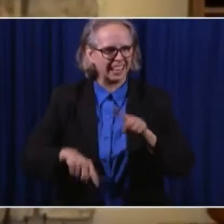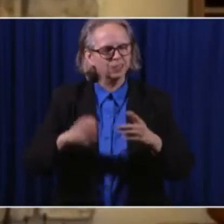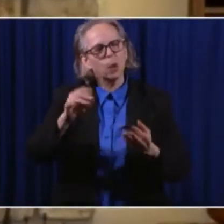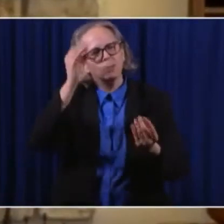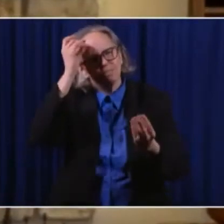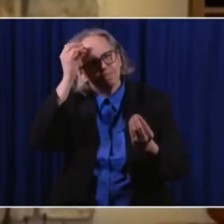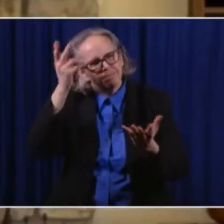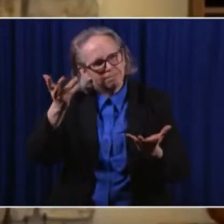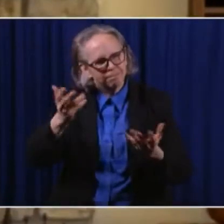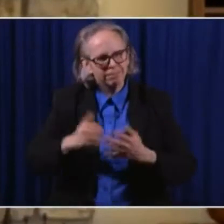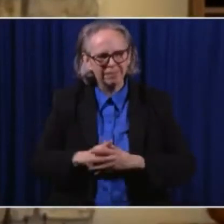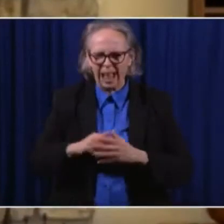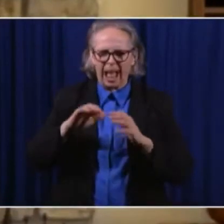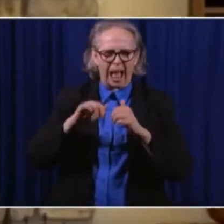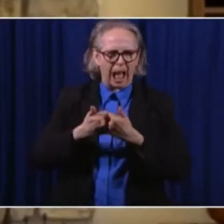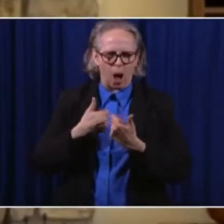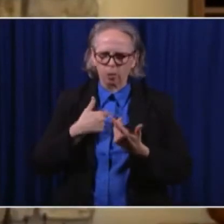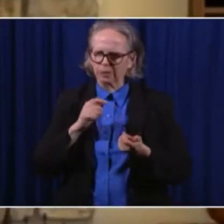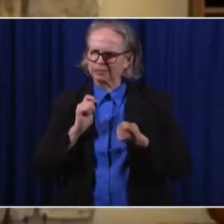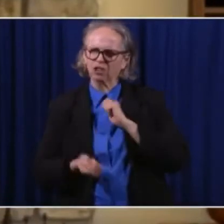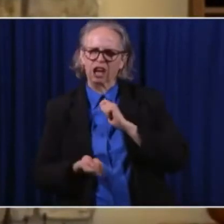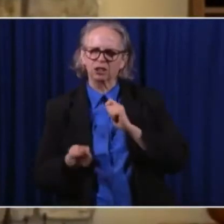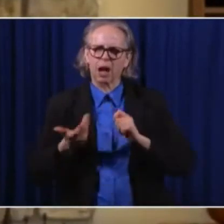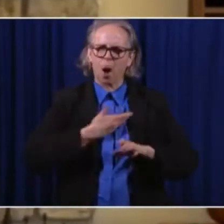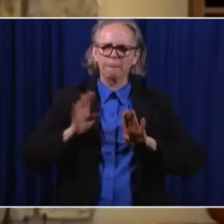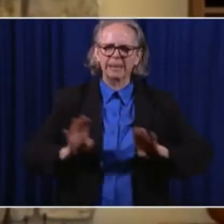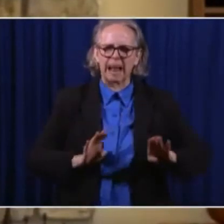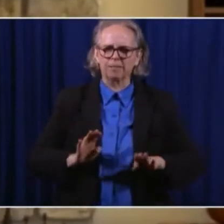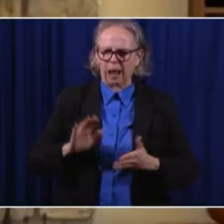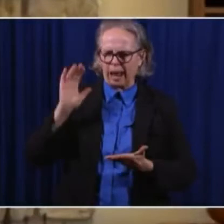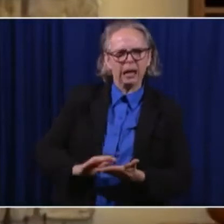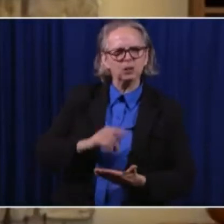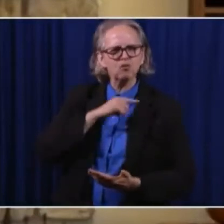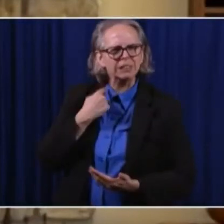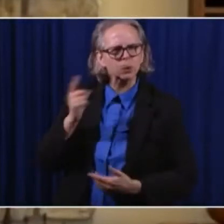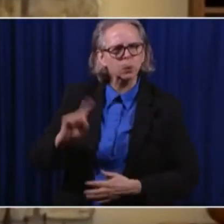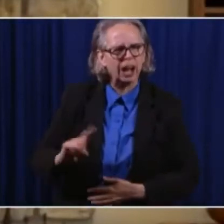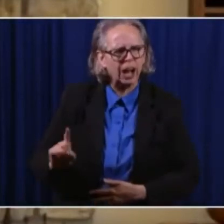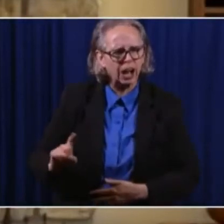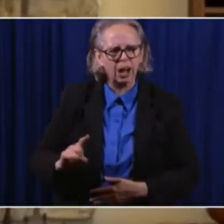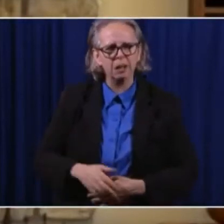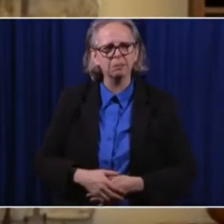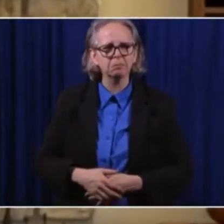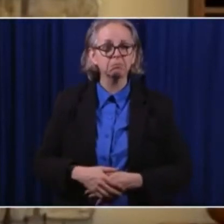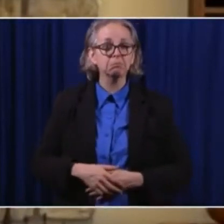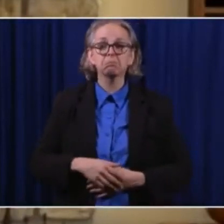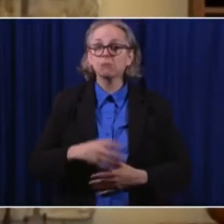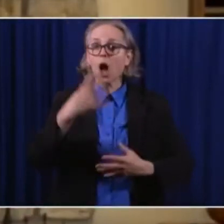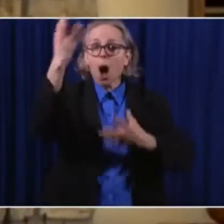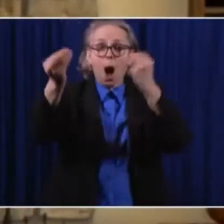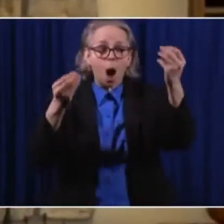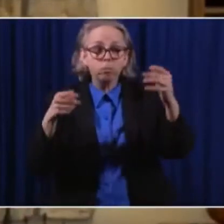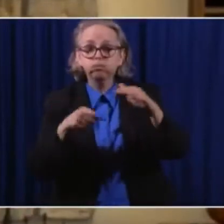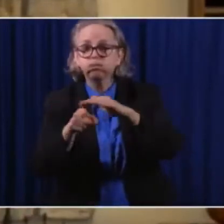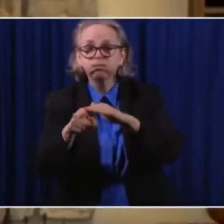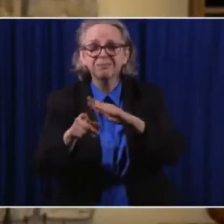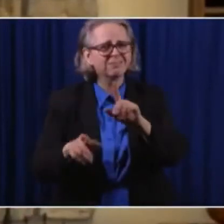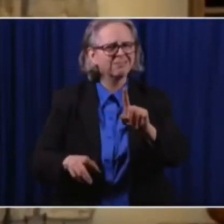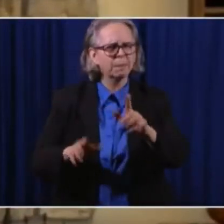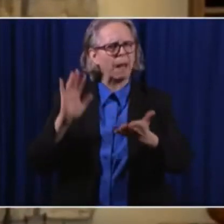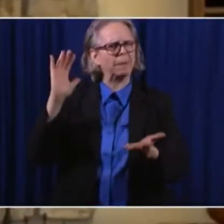I'm getting ready to do it. And say, no, I don't want to do that because that will, increase the contacts. And so if you just decrease